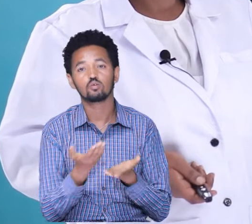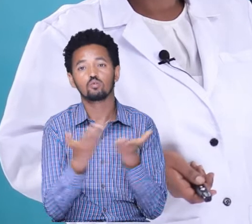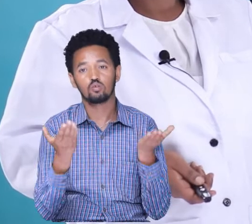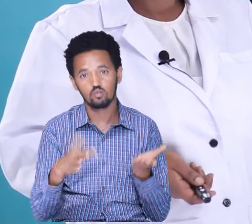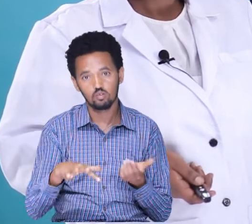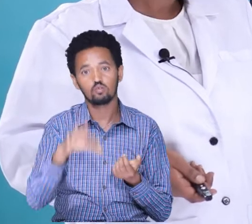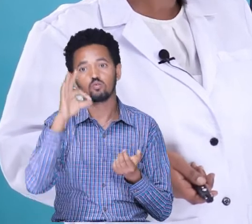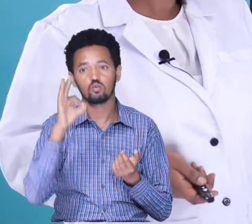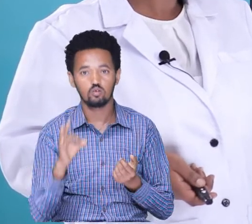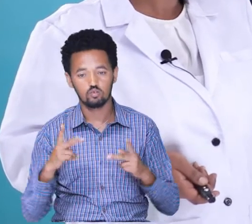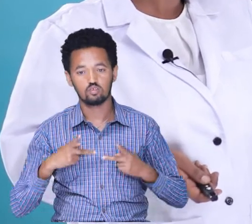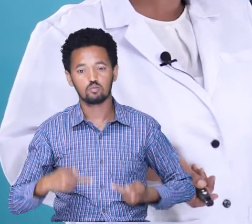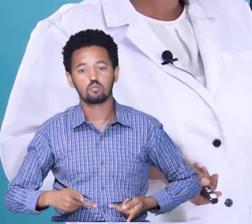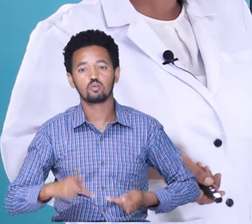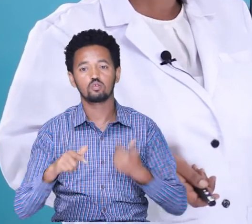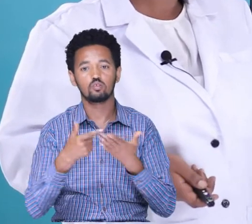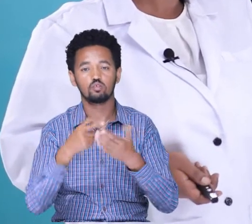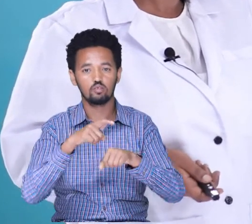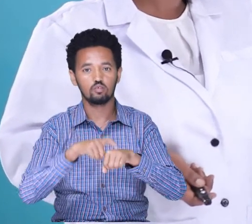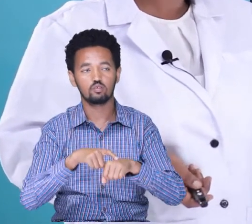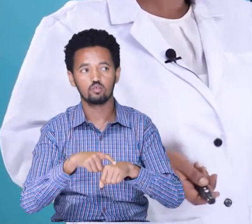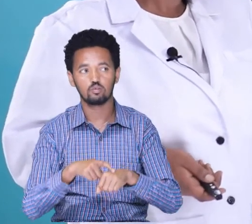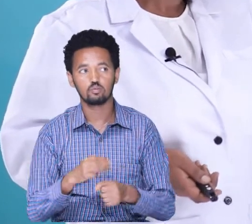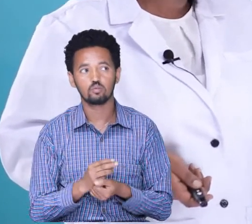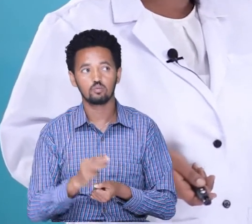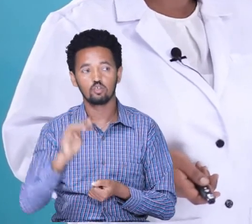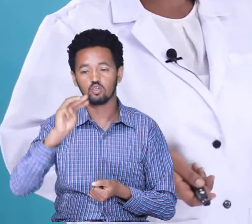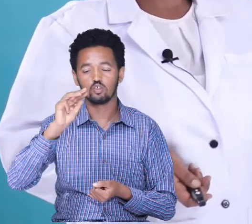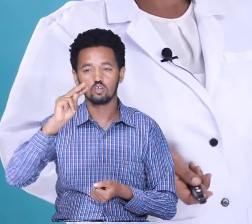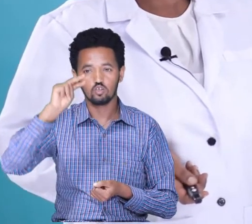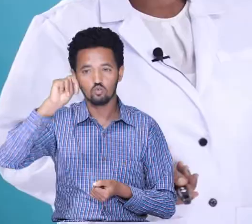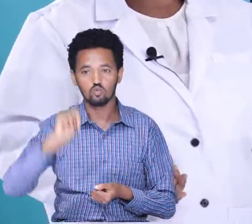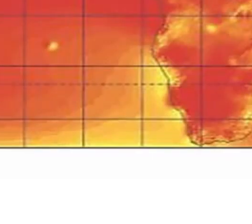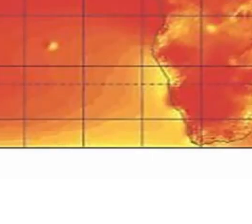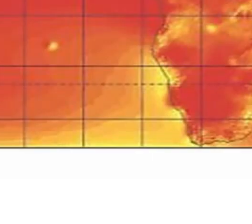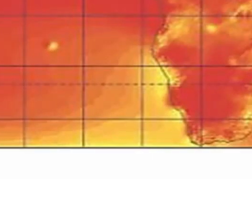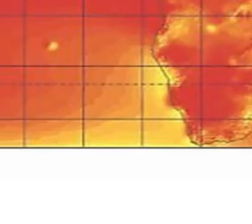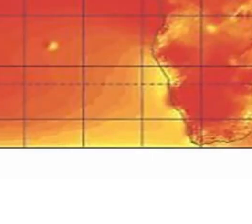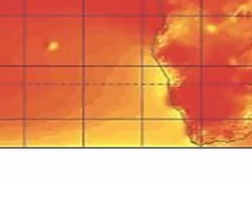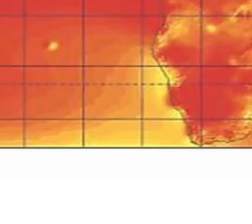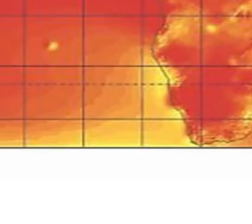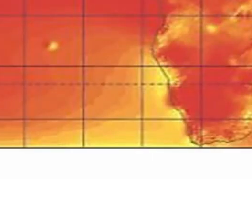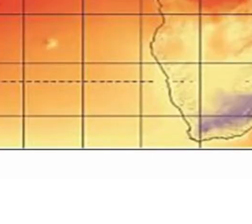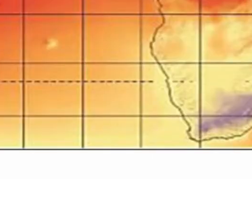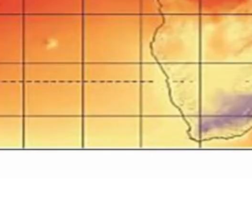northern part. So during this time, the northern part receive high temperature.